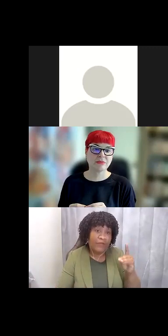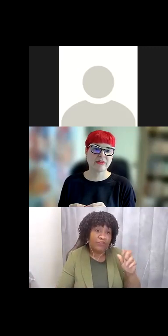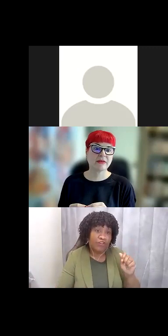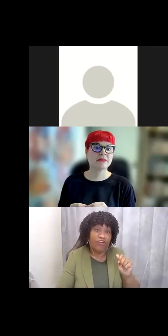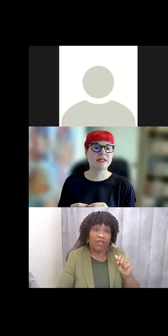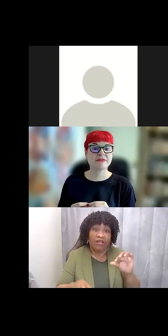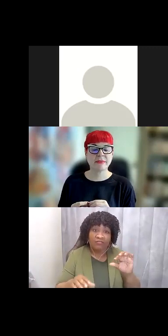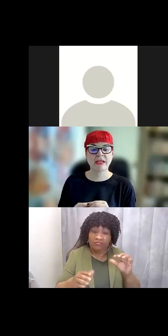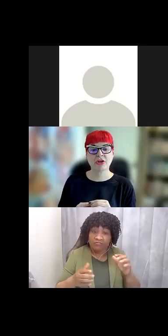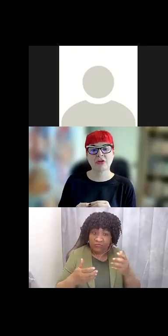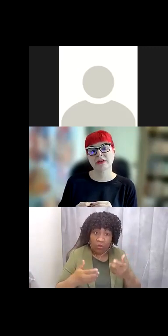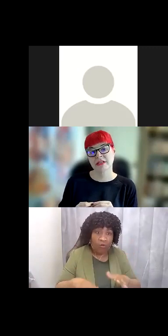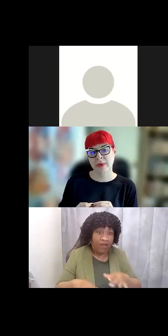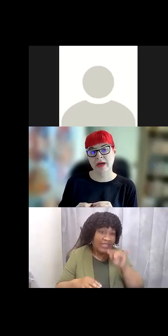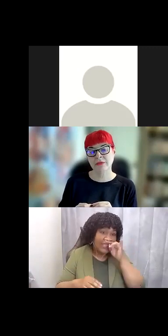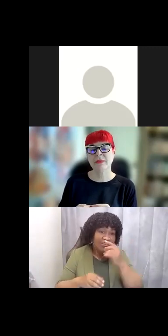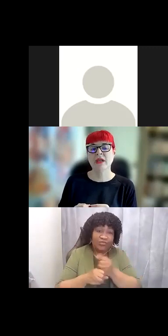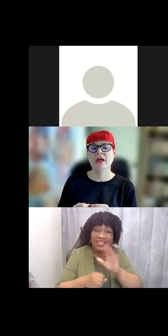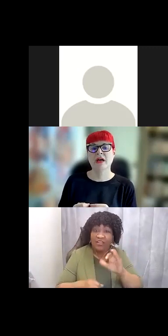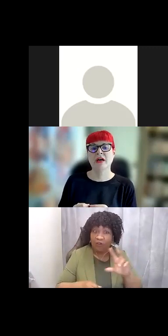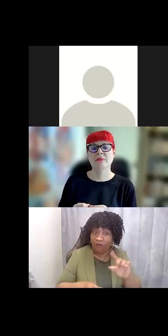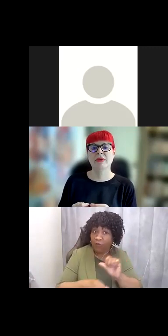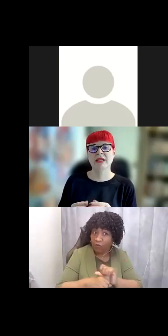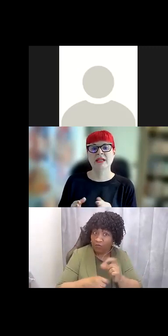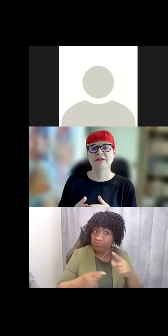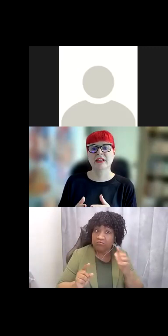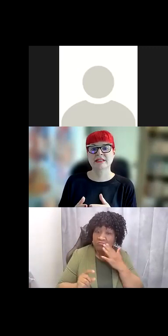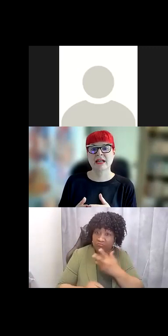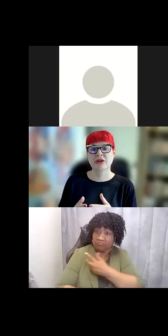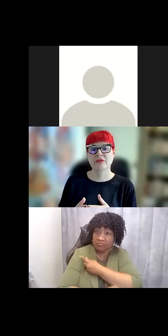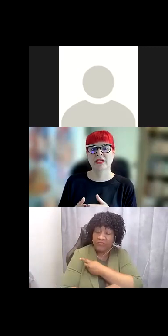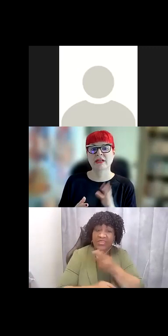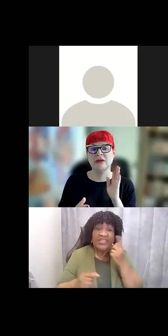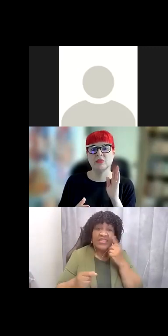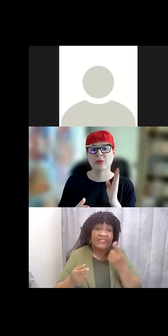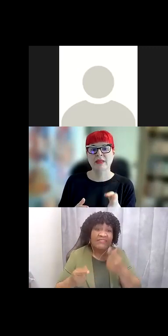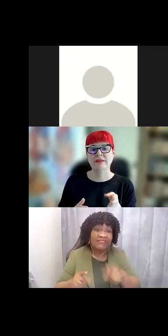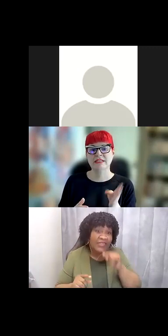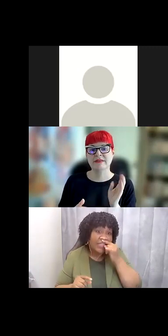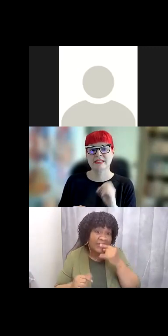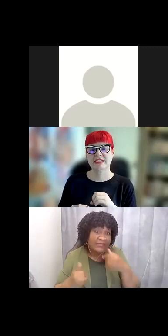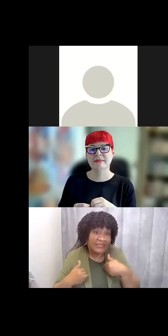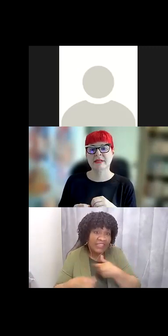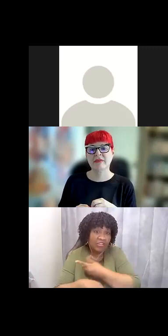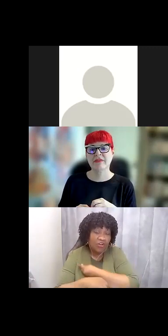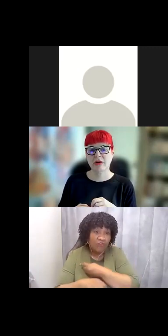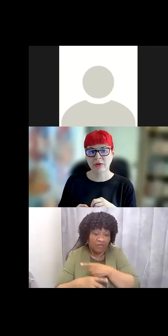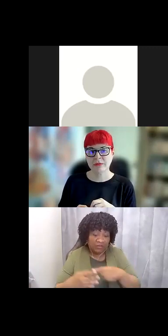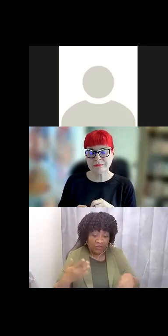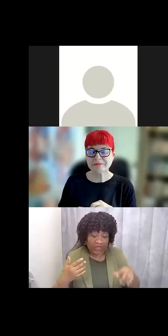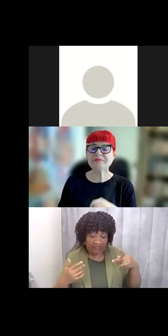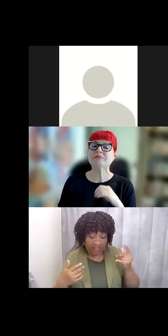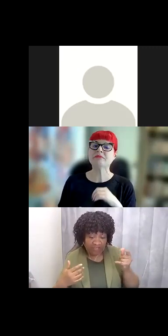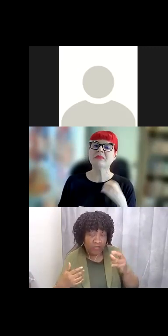well to prevent kids from getting COVID as well. But if kids get COVID when these vaccines become